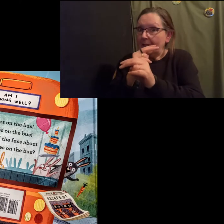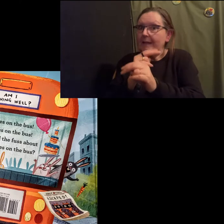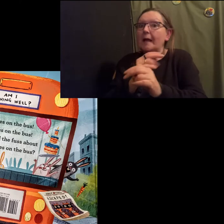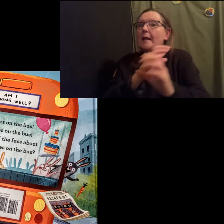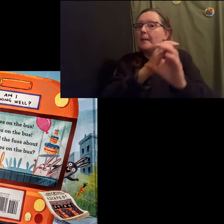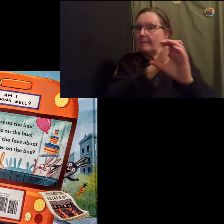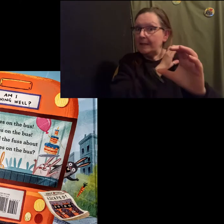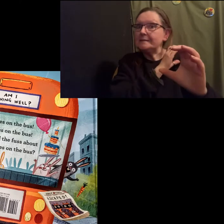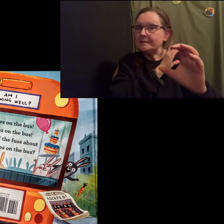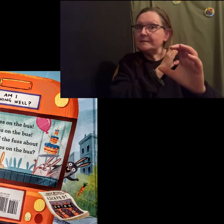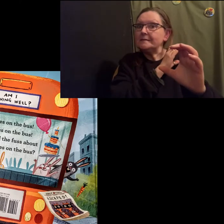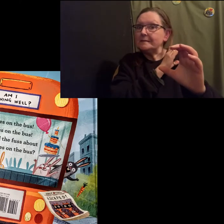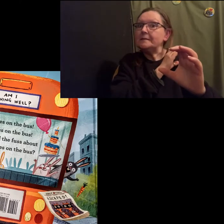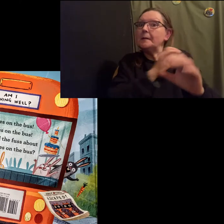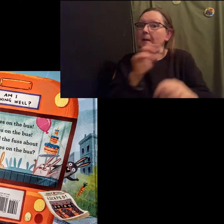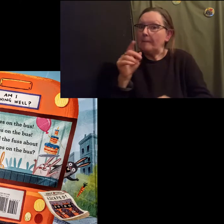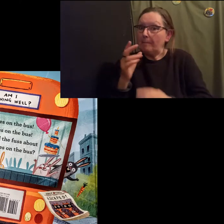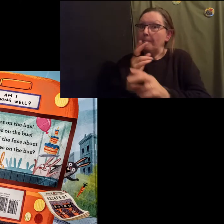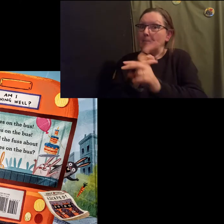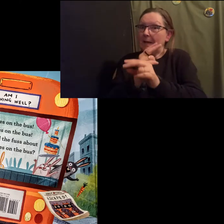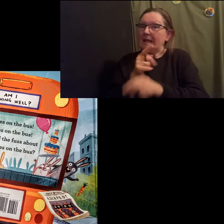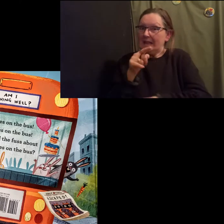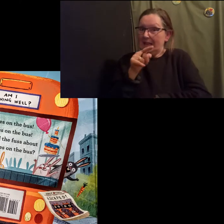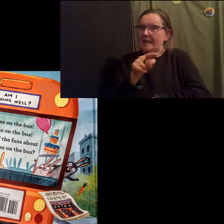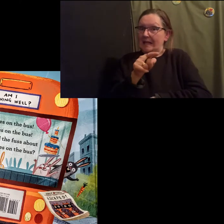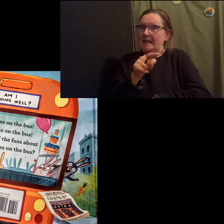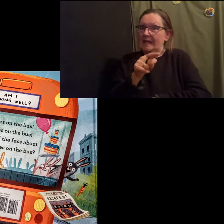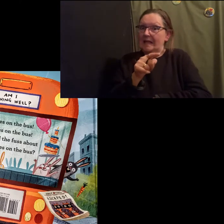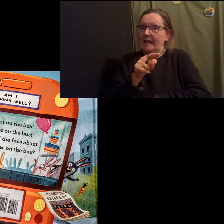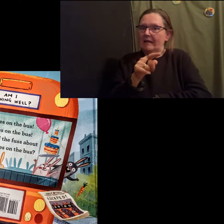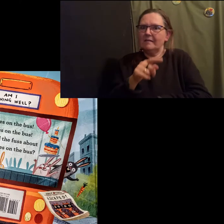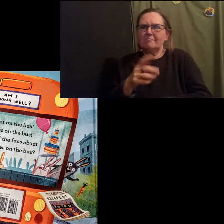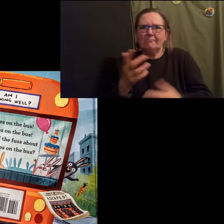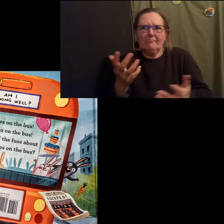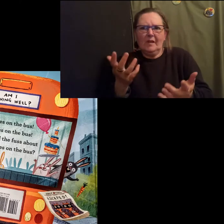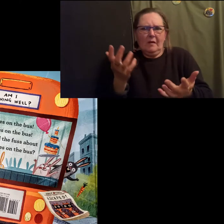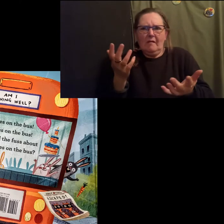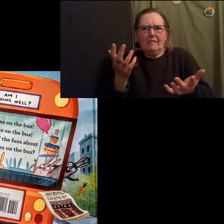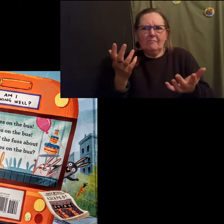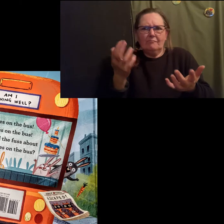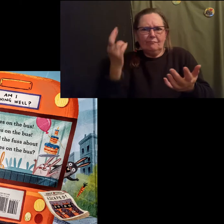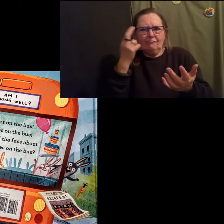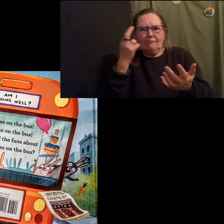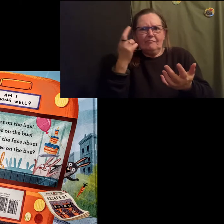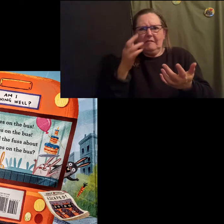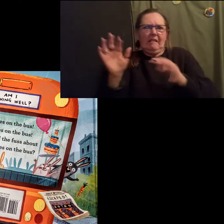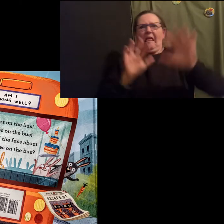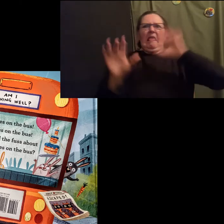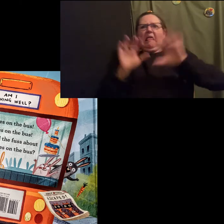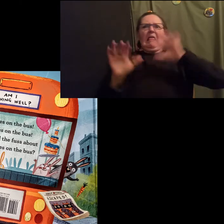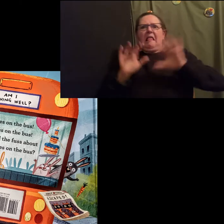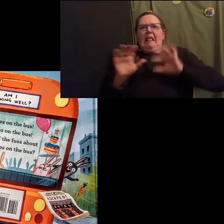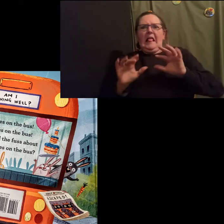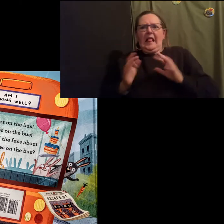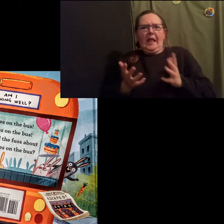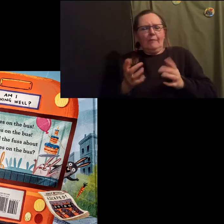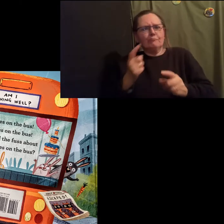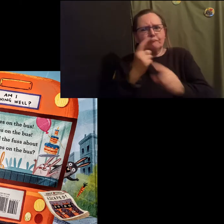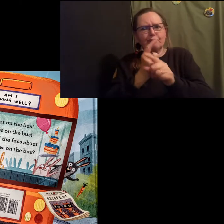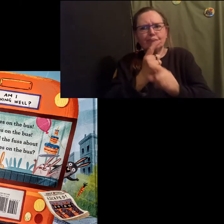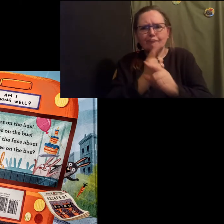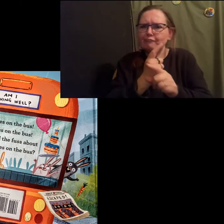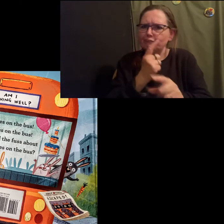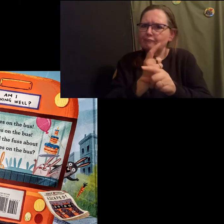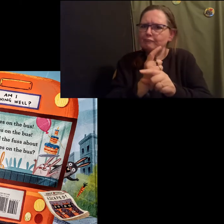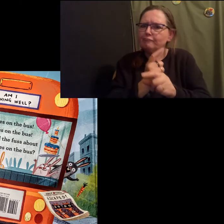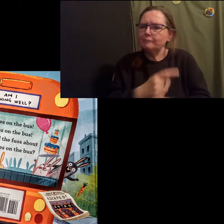Bunnies on the bus! Bunnies on the bus! What's all the fuss about the bunnies on the